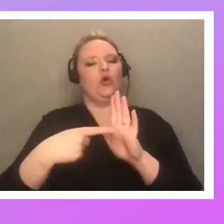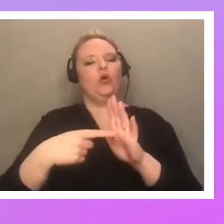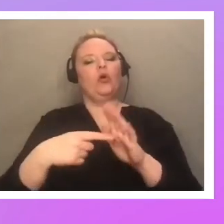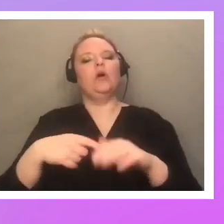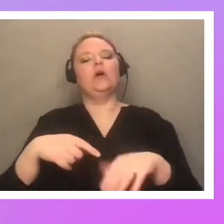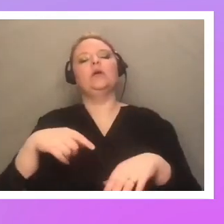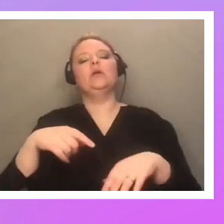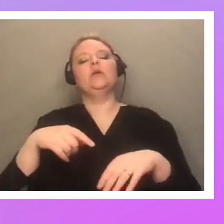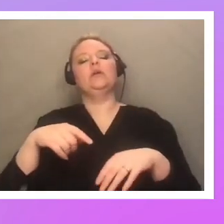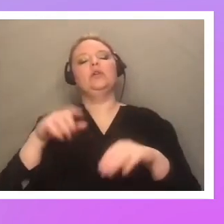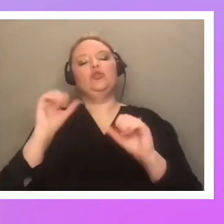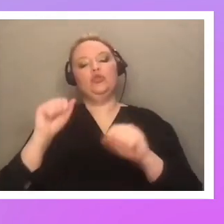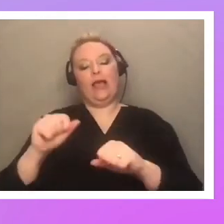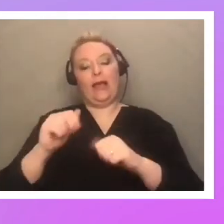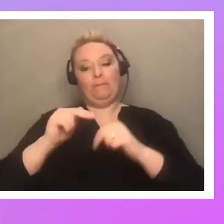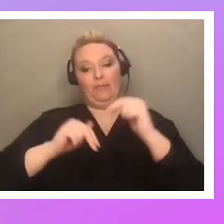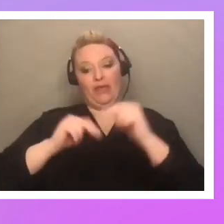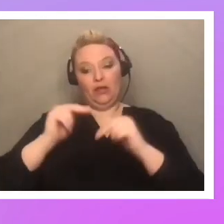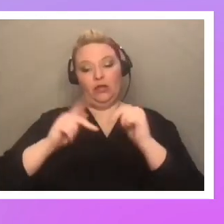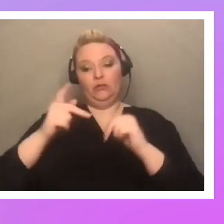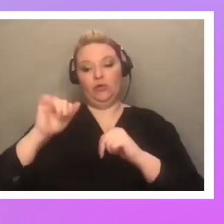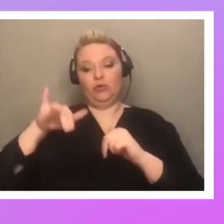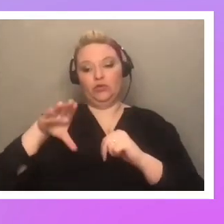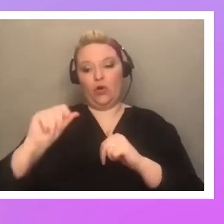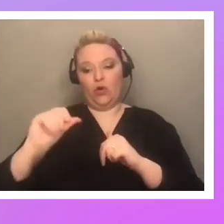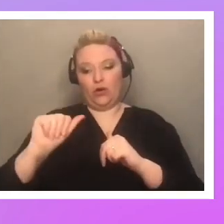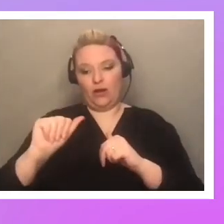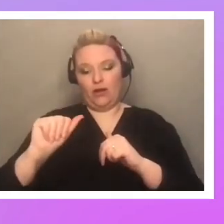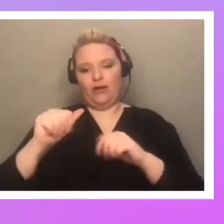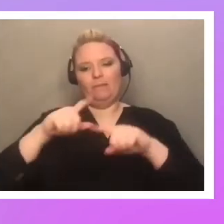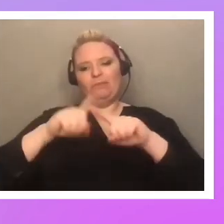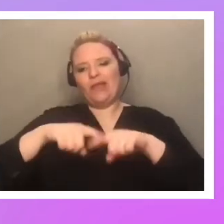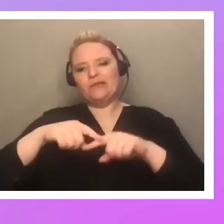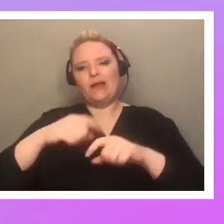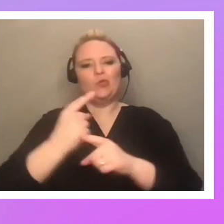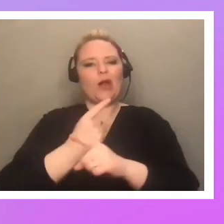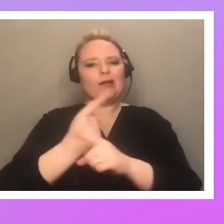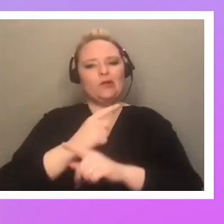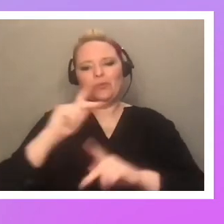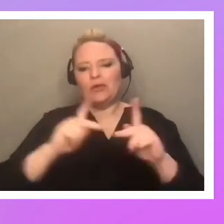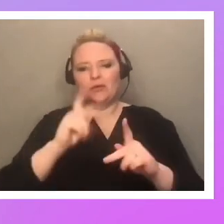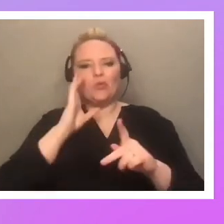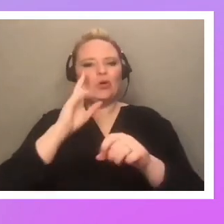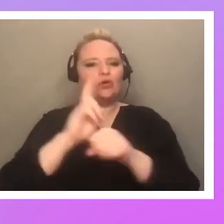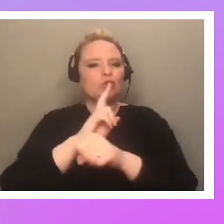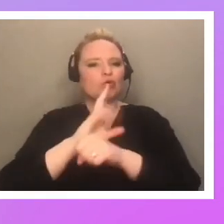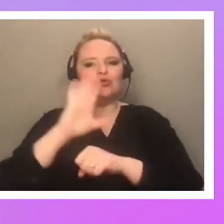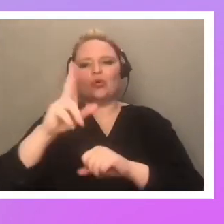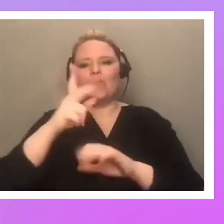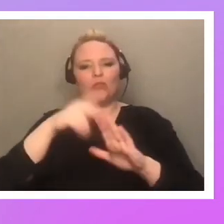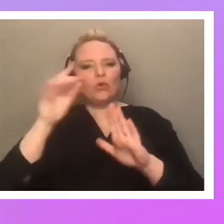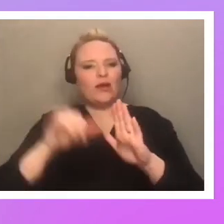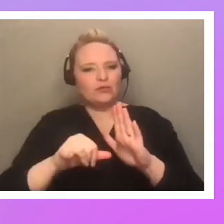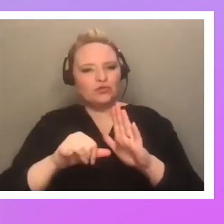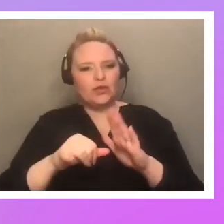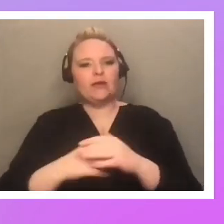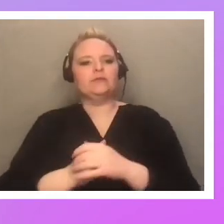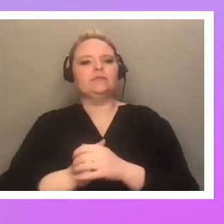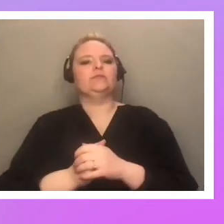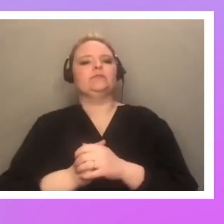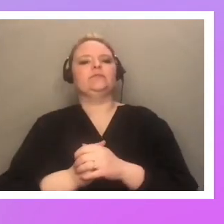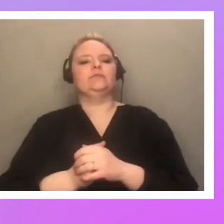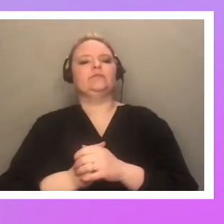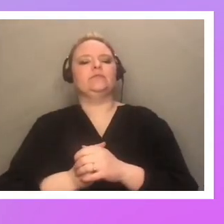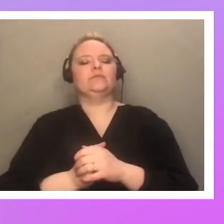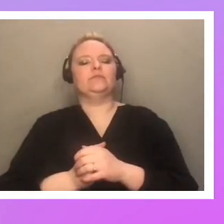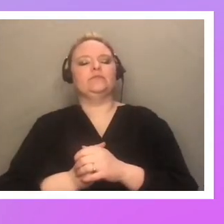build personas based on typical people who would use your project. And